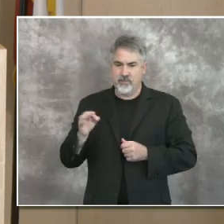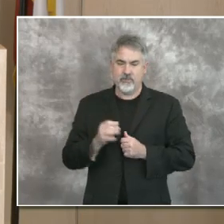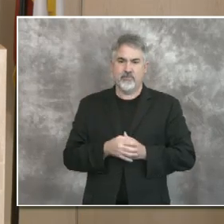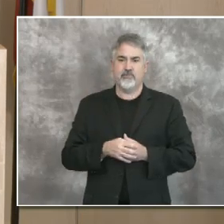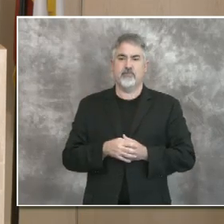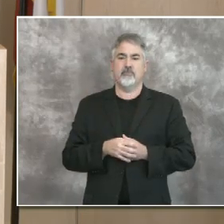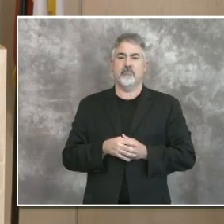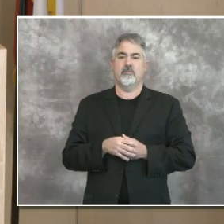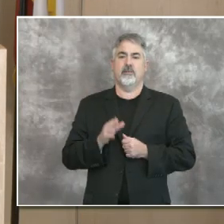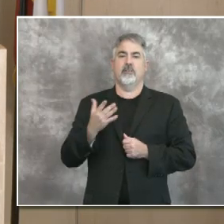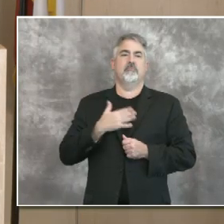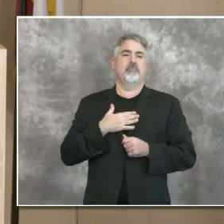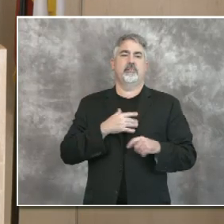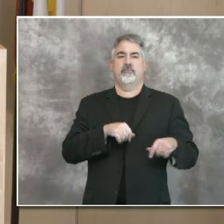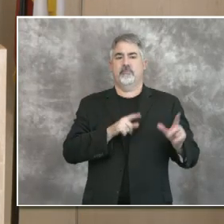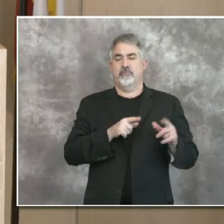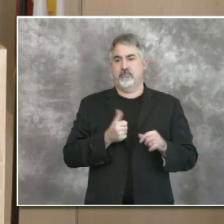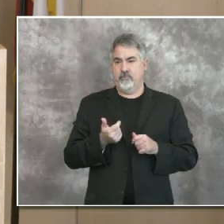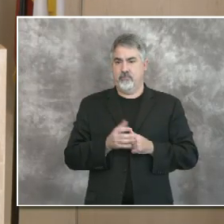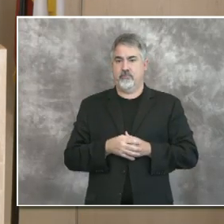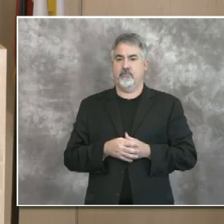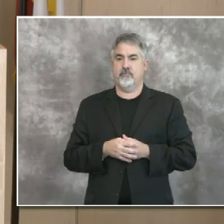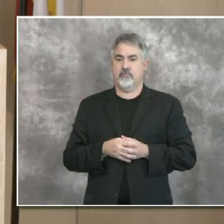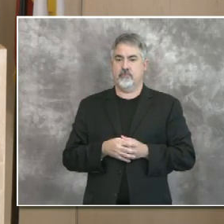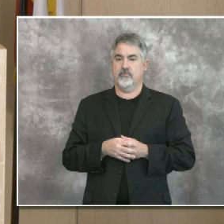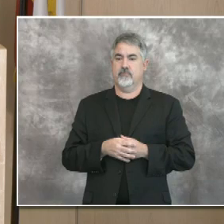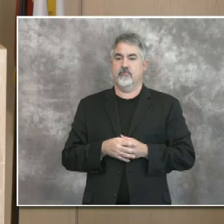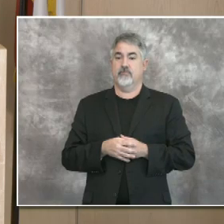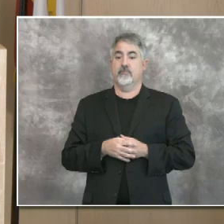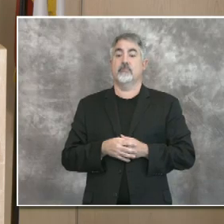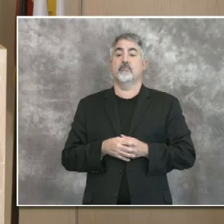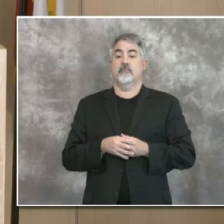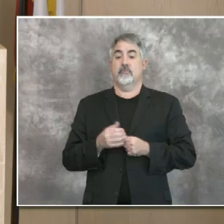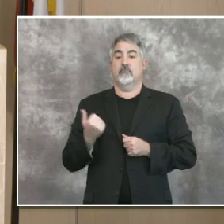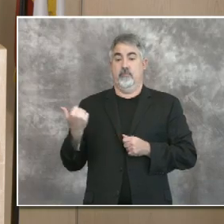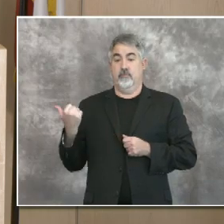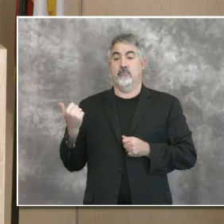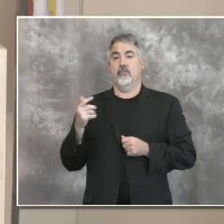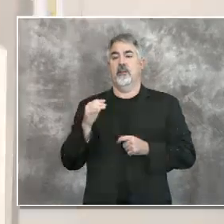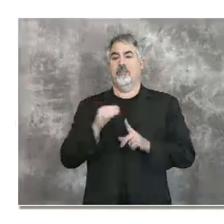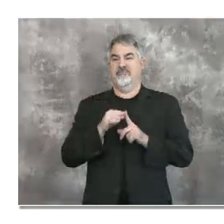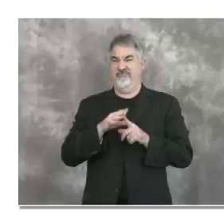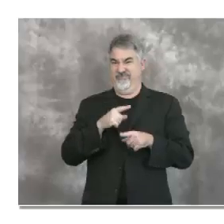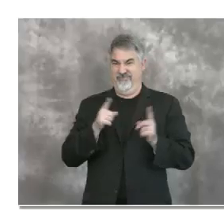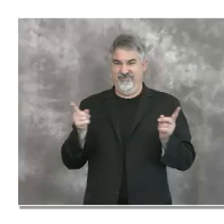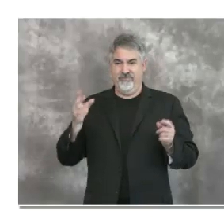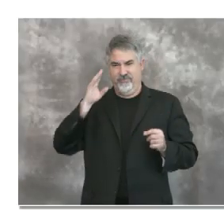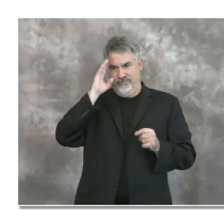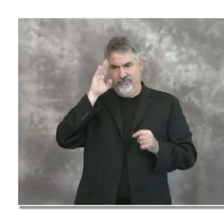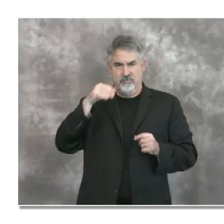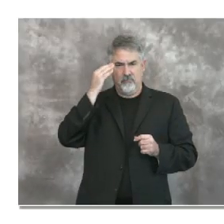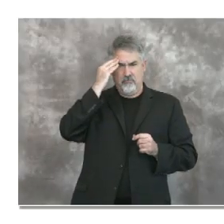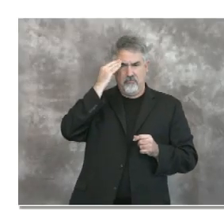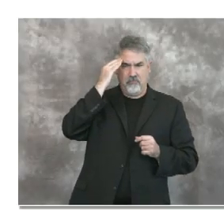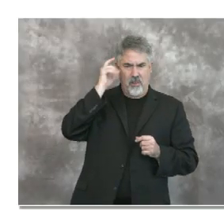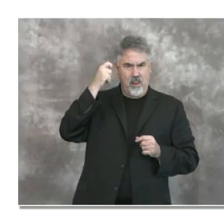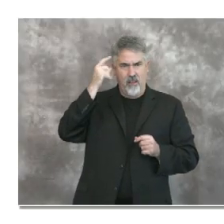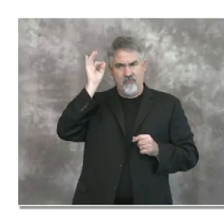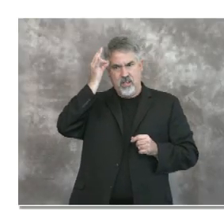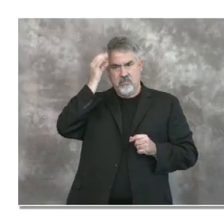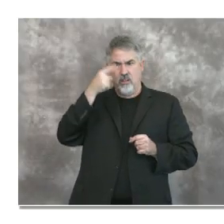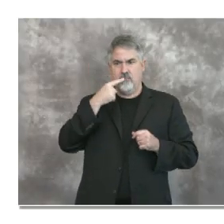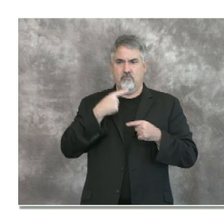please? So as a reminder, everyone heard the governor's briefing